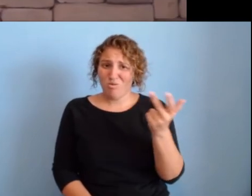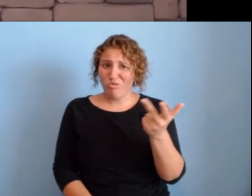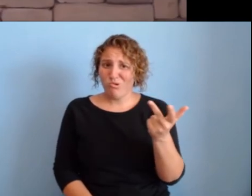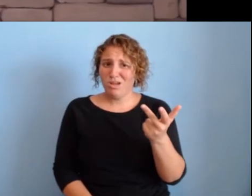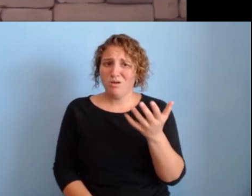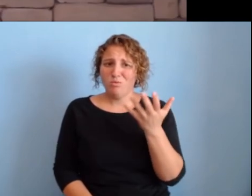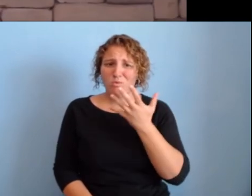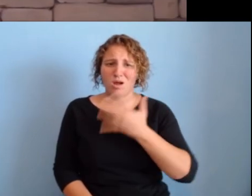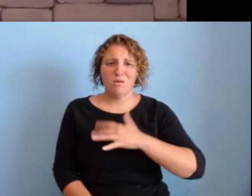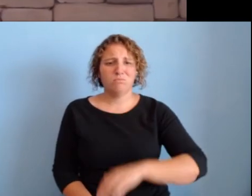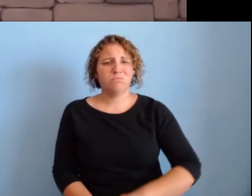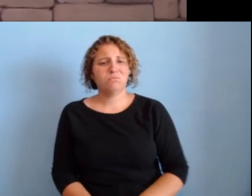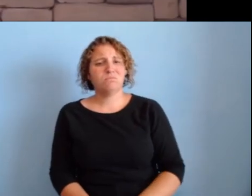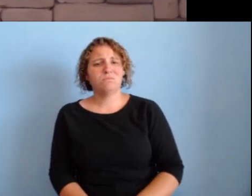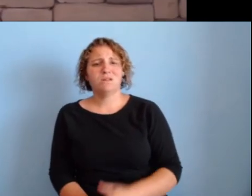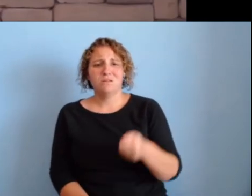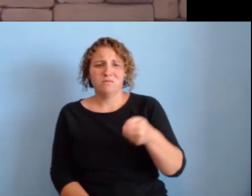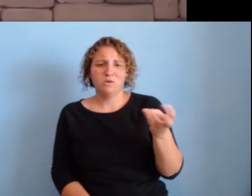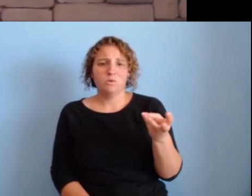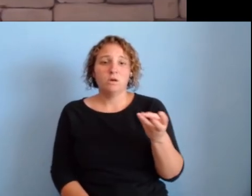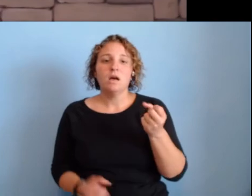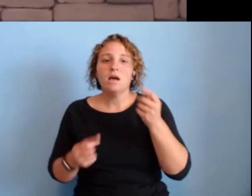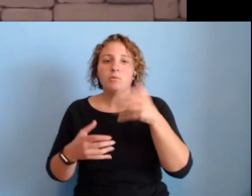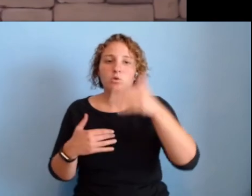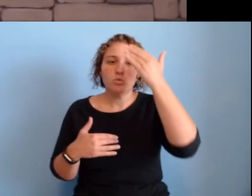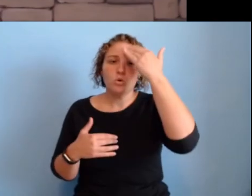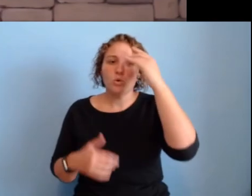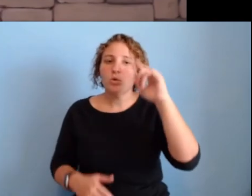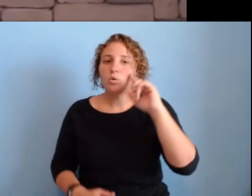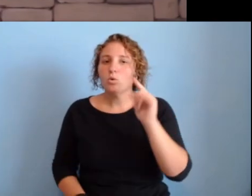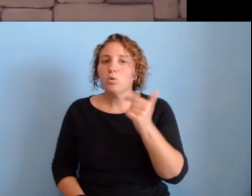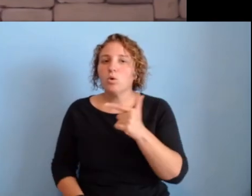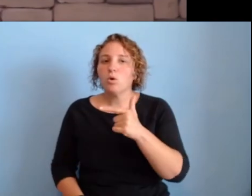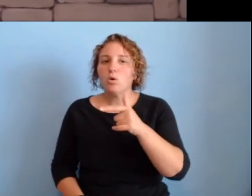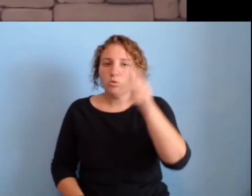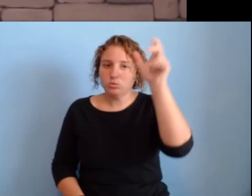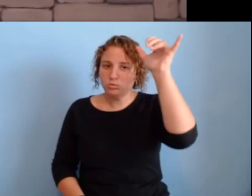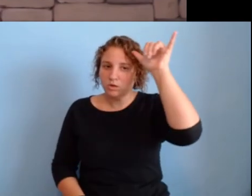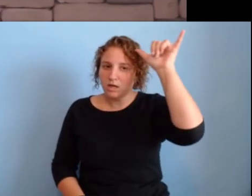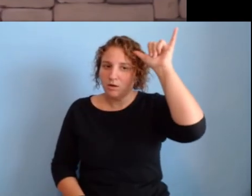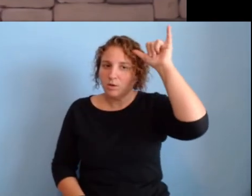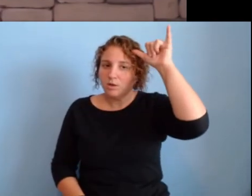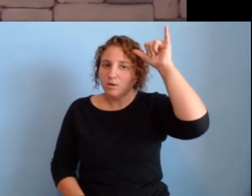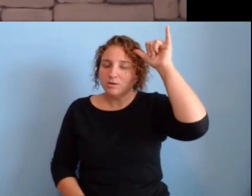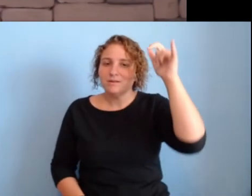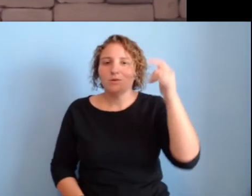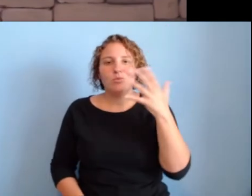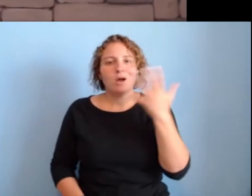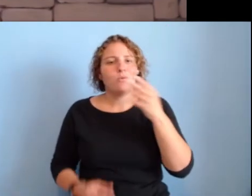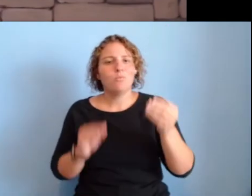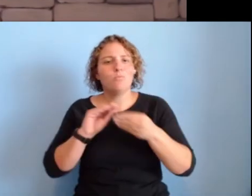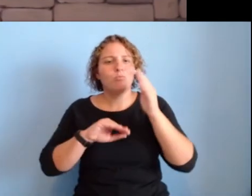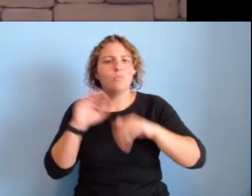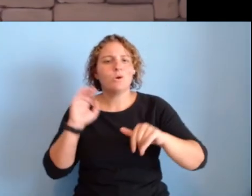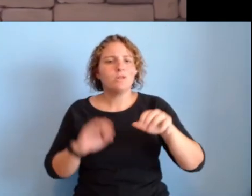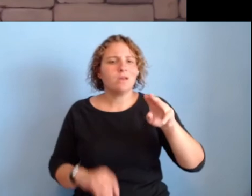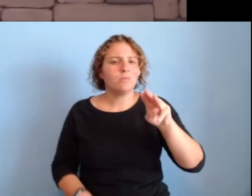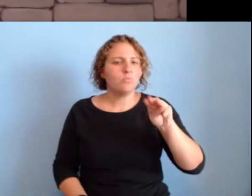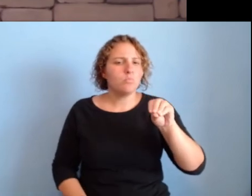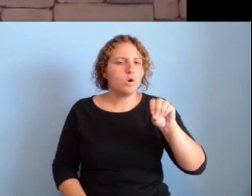Remedial church. How many have heard of the golden calf thing? Oh, more than Moses. Wow. Isn't that the way it goes?